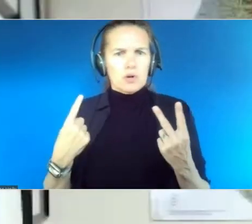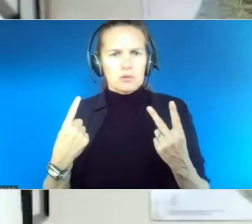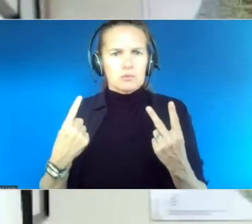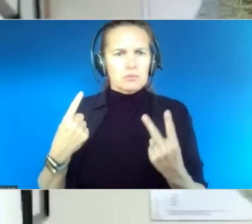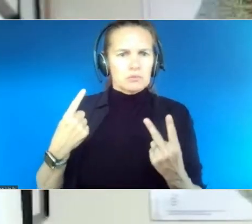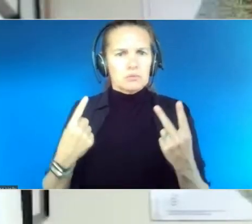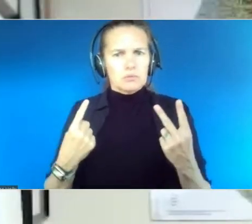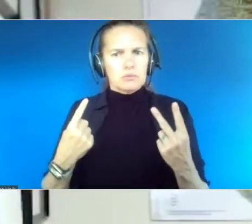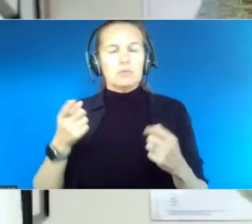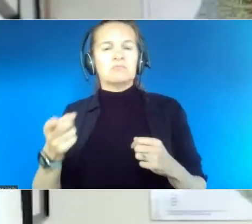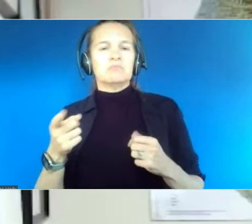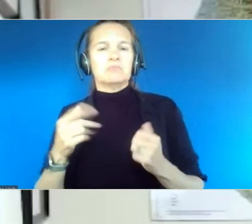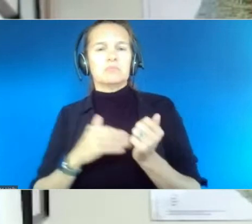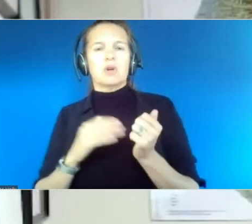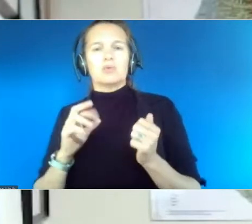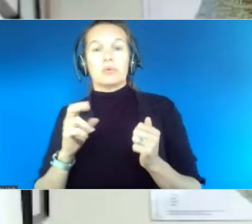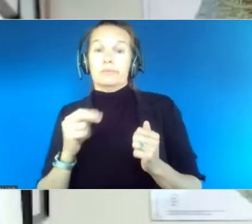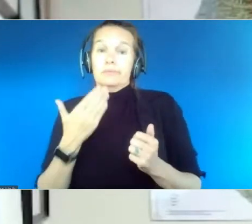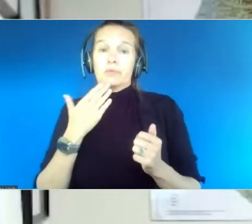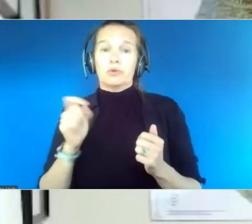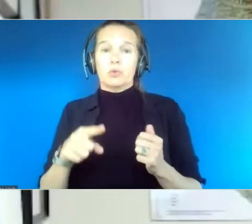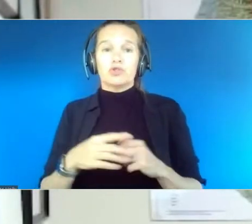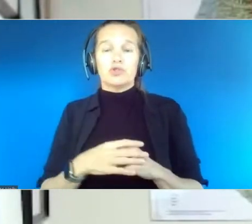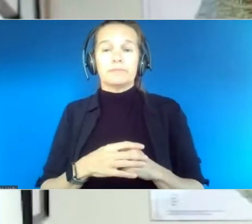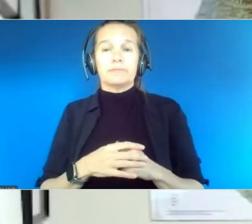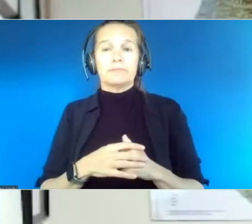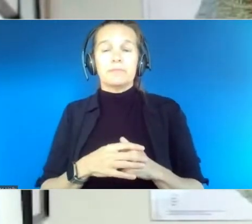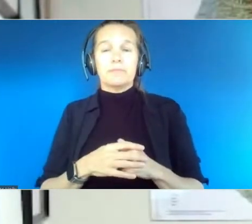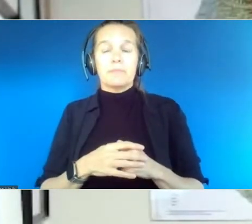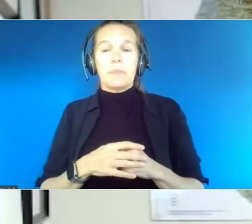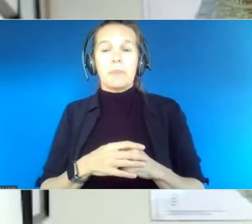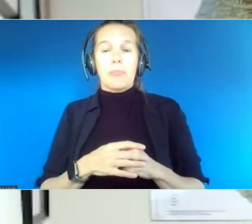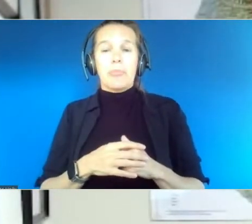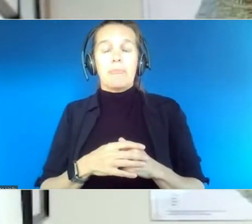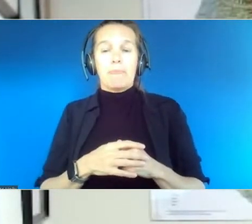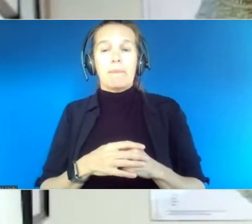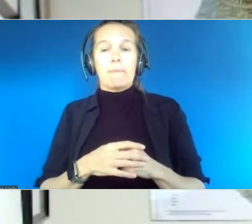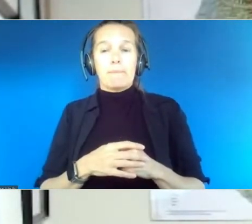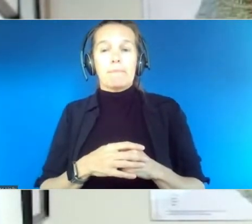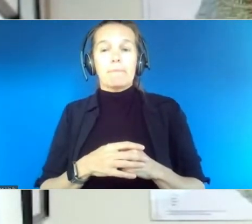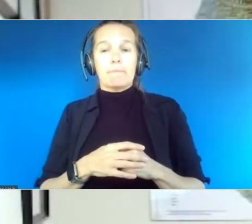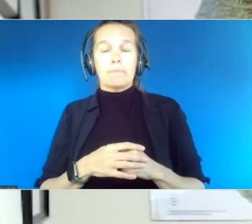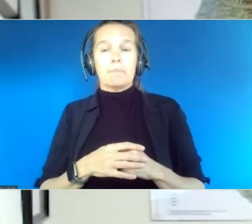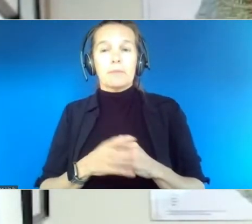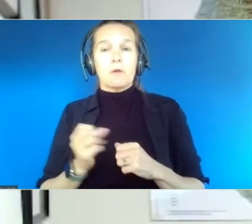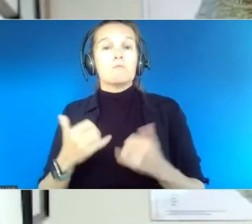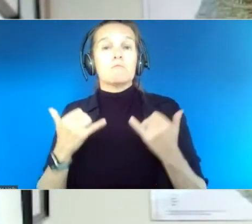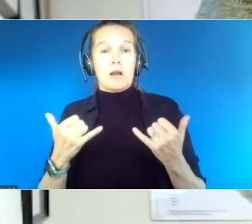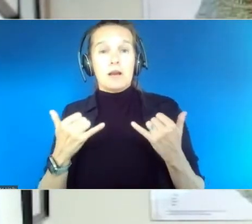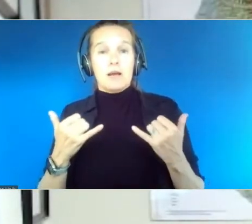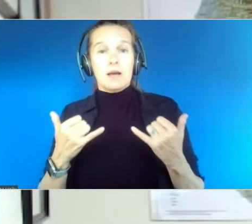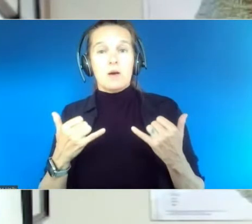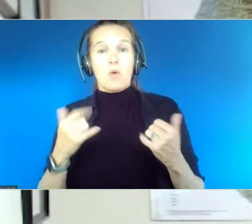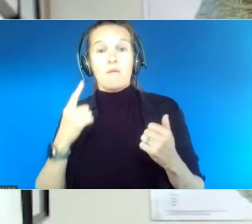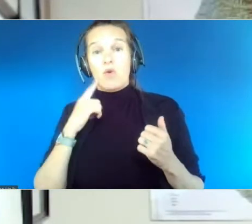Good question. So at this point, the doses for the youngest kids, it